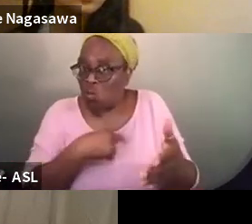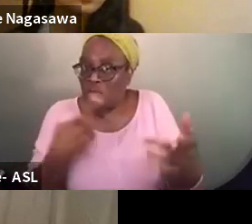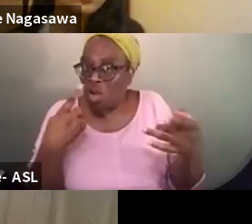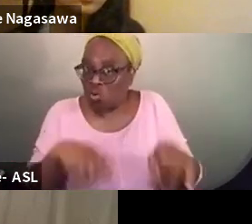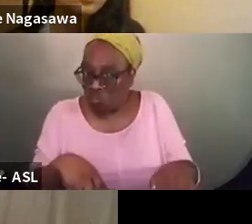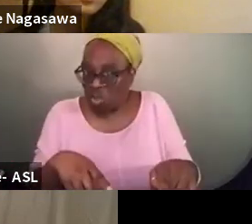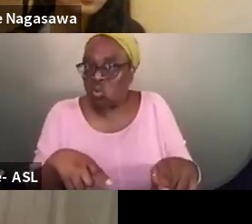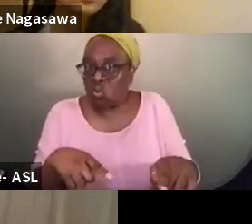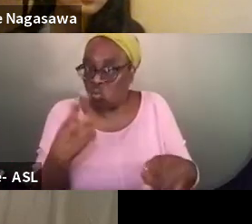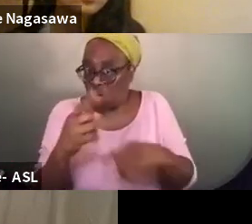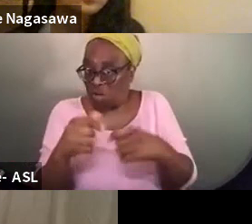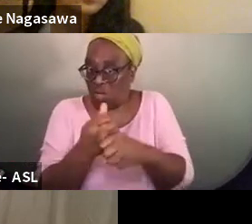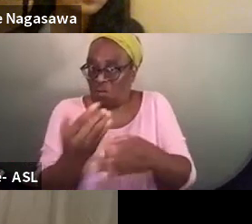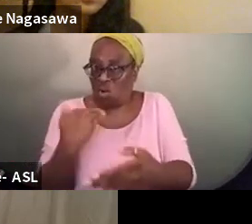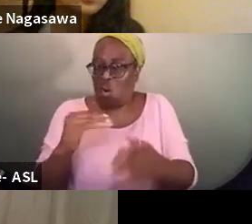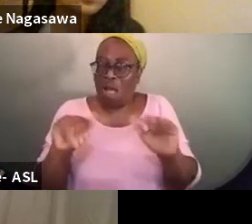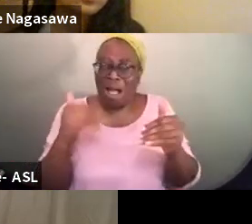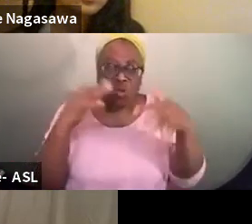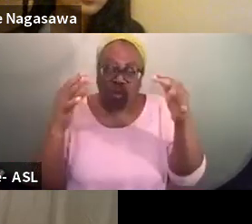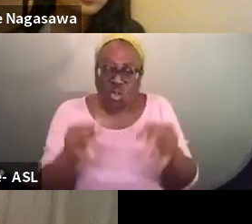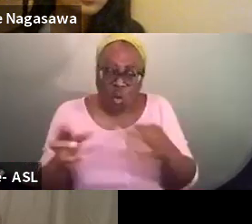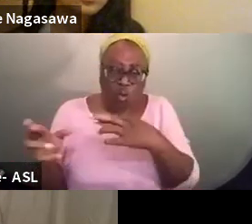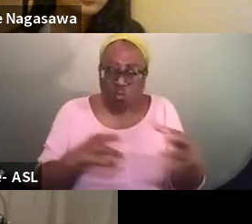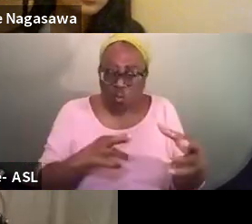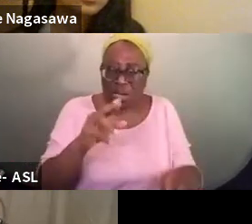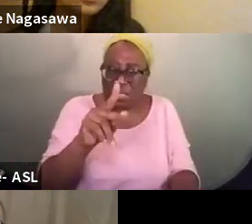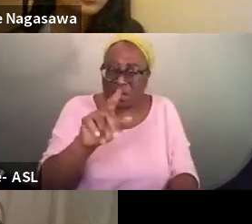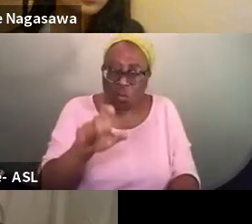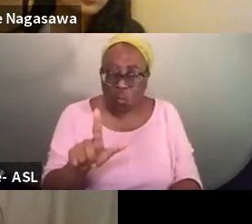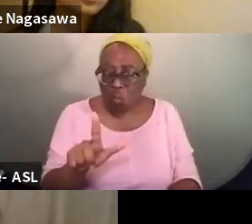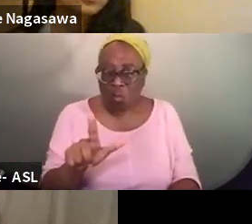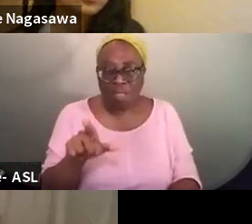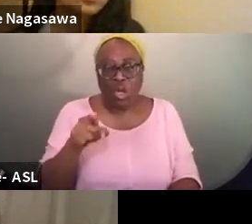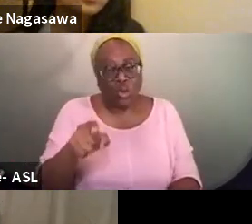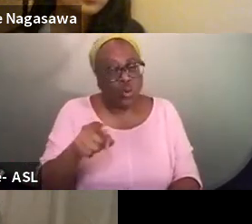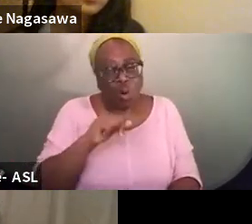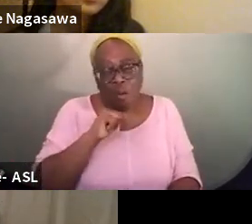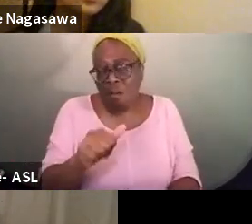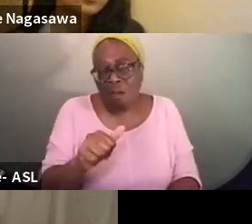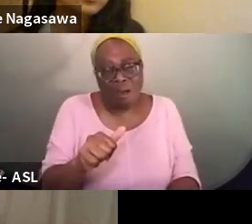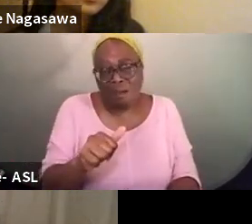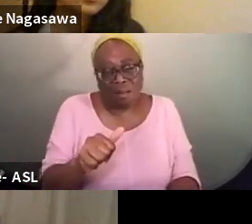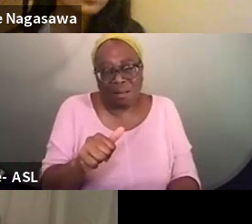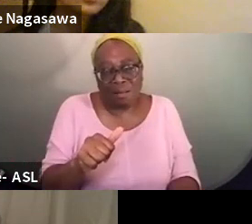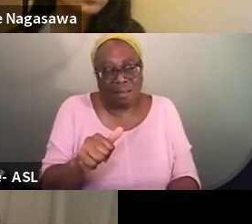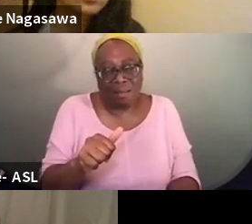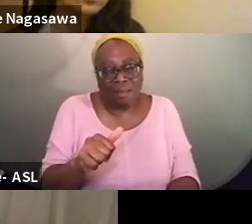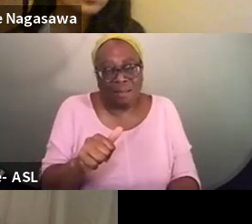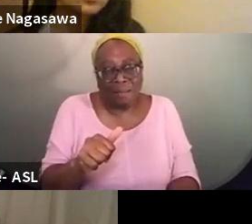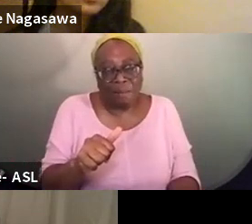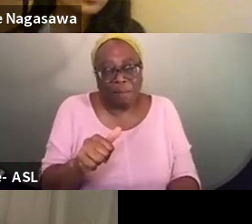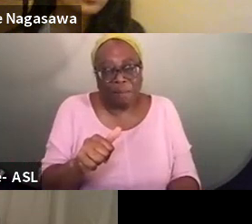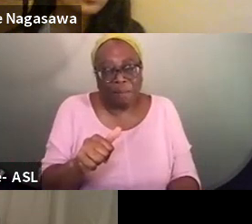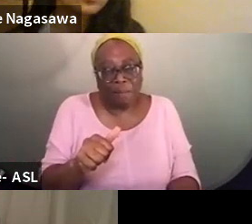the readiness of the pool? You're not doing those students who are below grade level